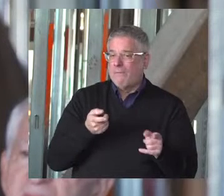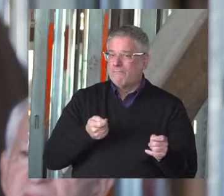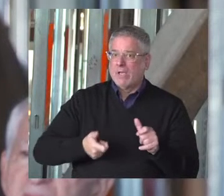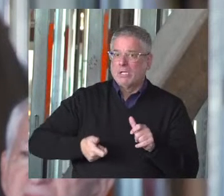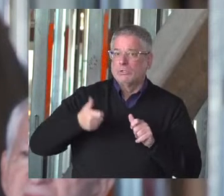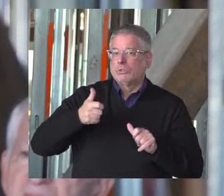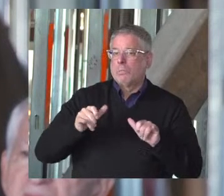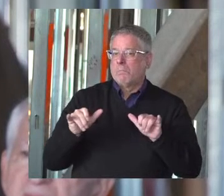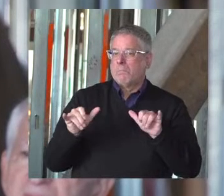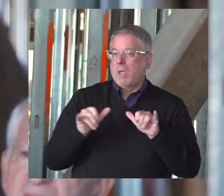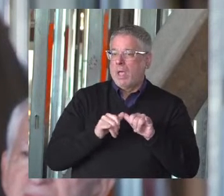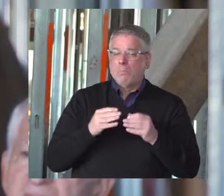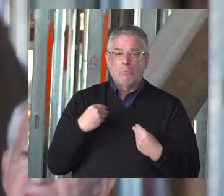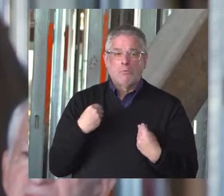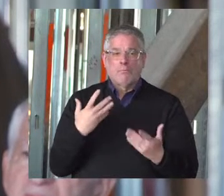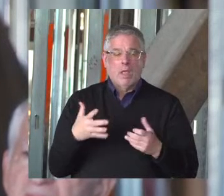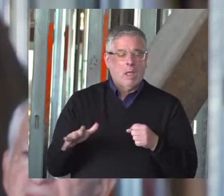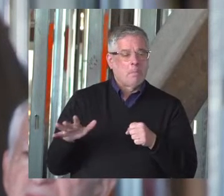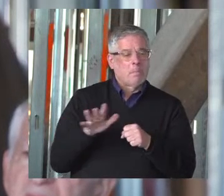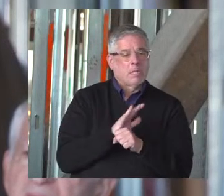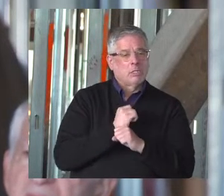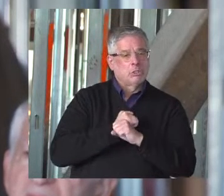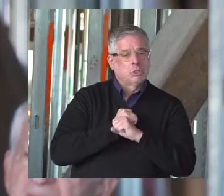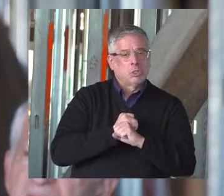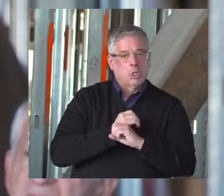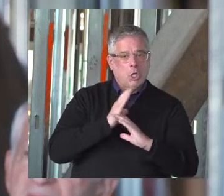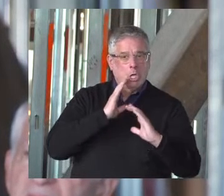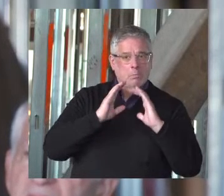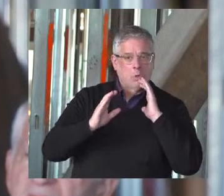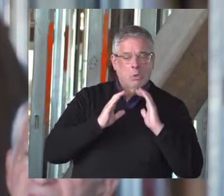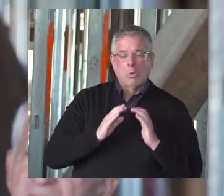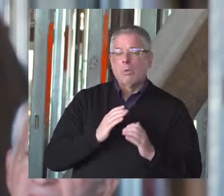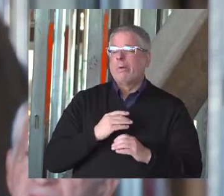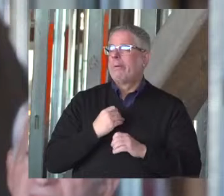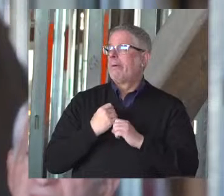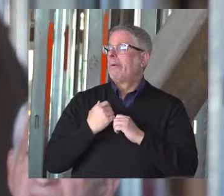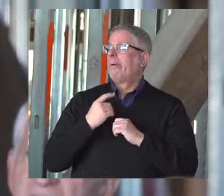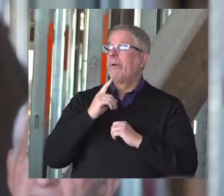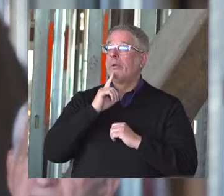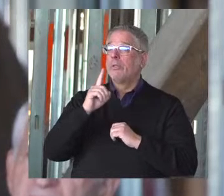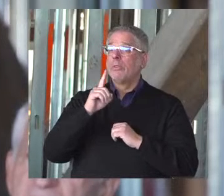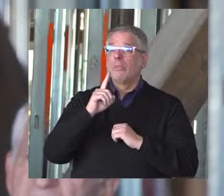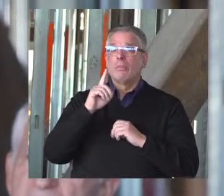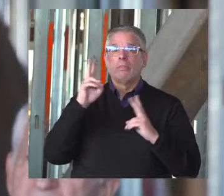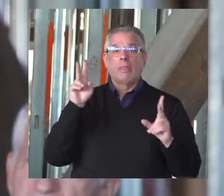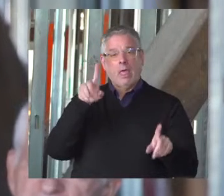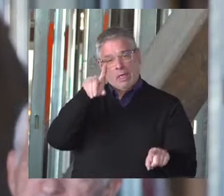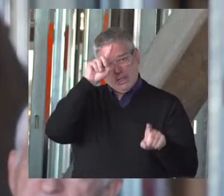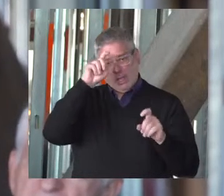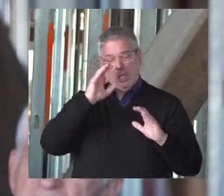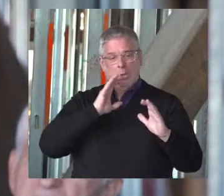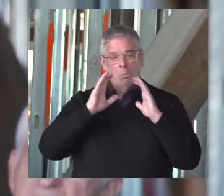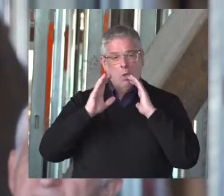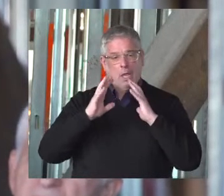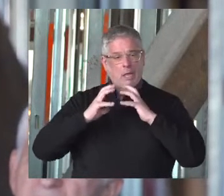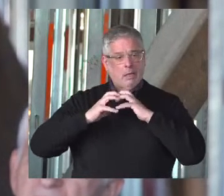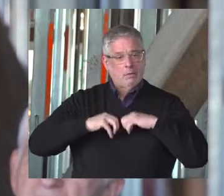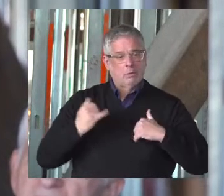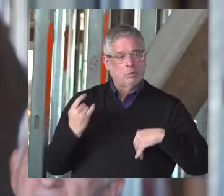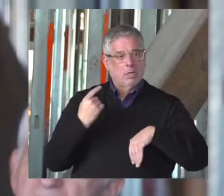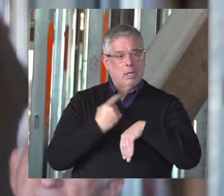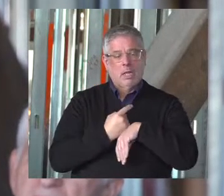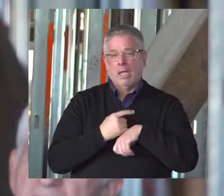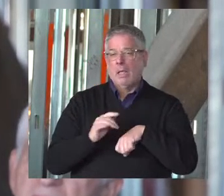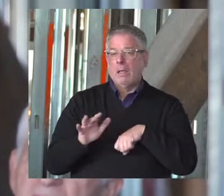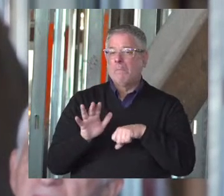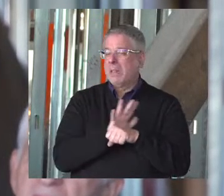measurements, we can provide completely secure communication, we can break the encryption that we use for our communications today